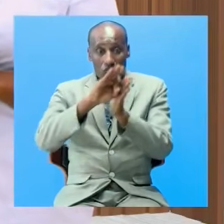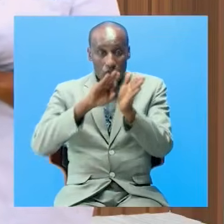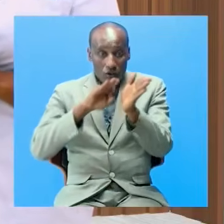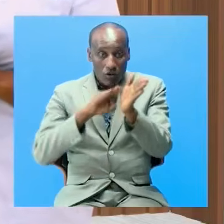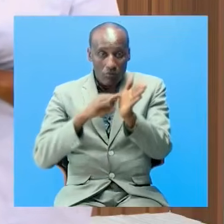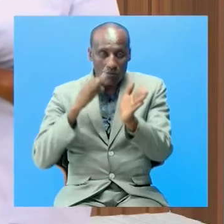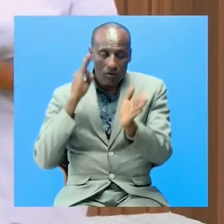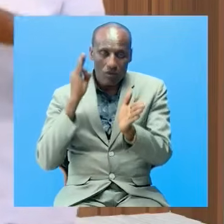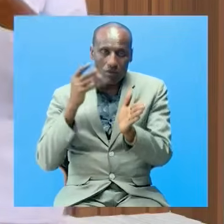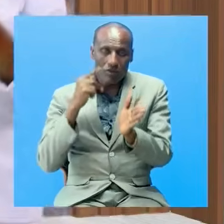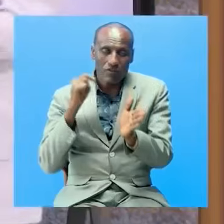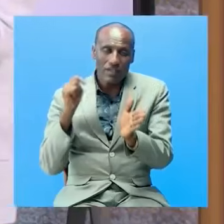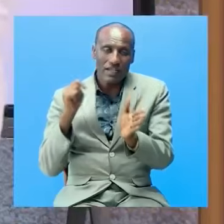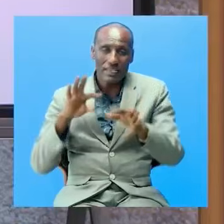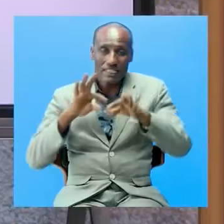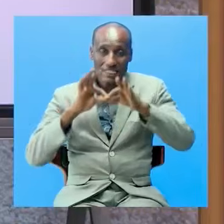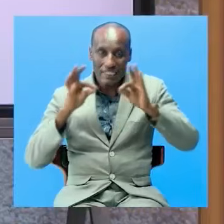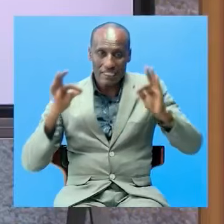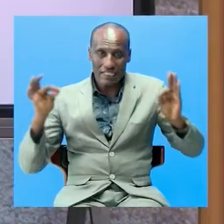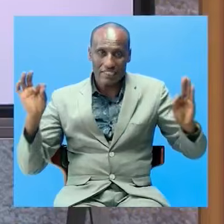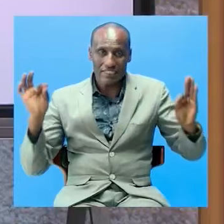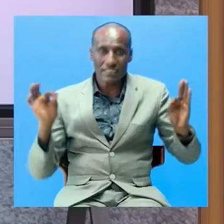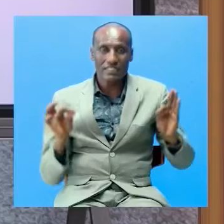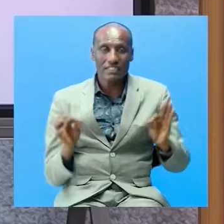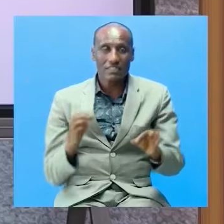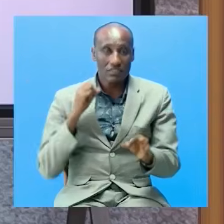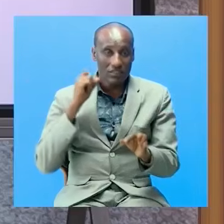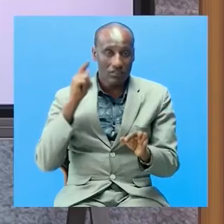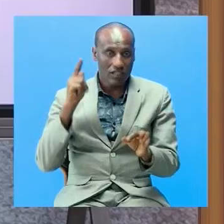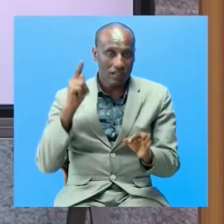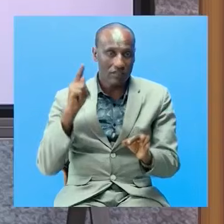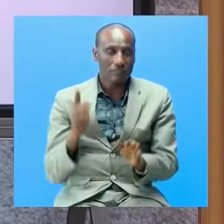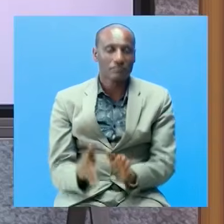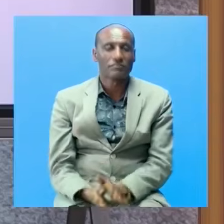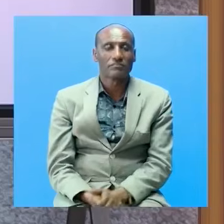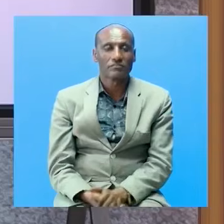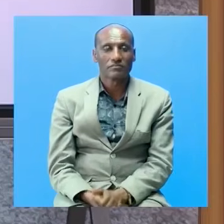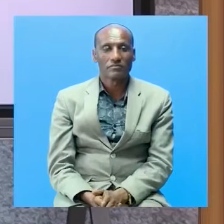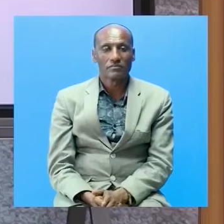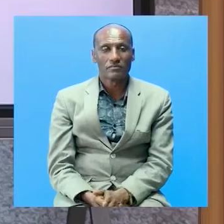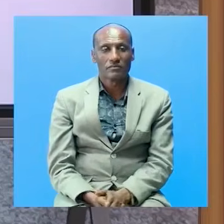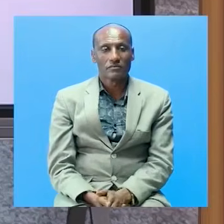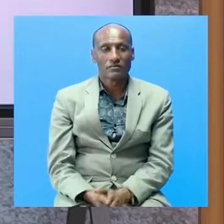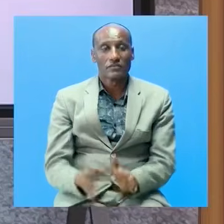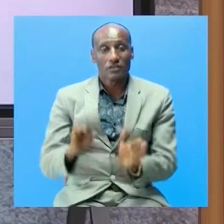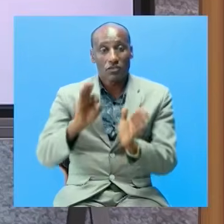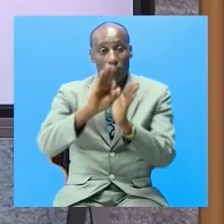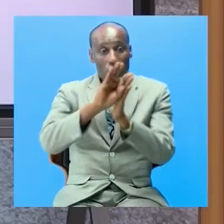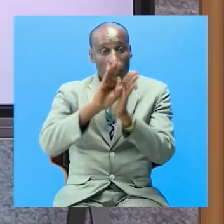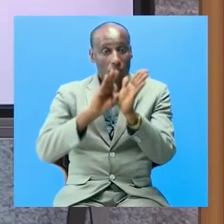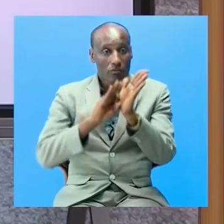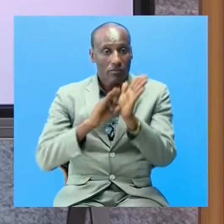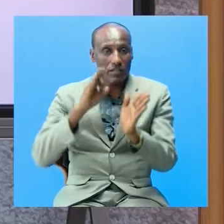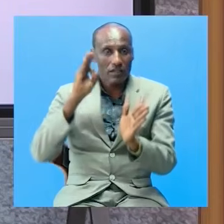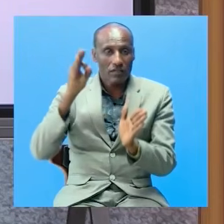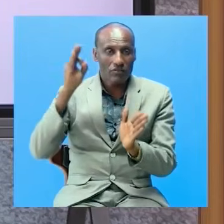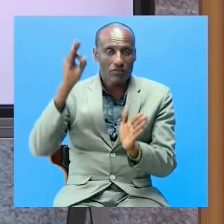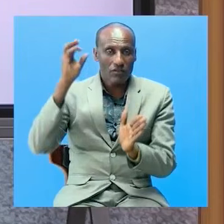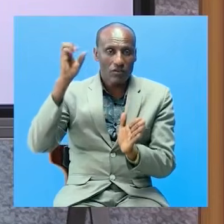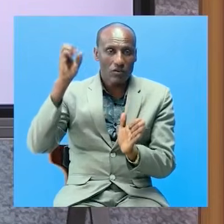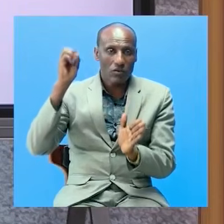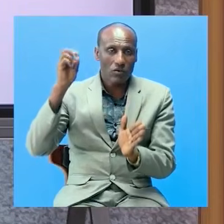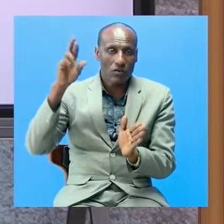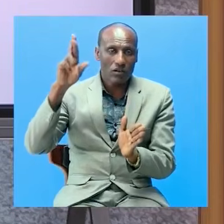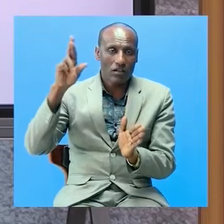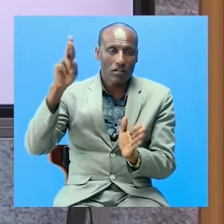probability. Now let's bring out the form of the sentences from these sentences. All right?